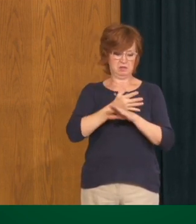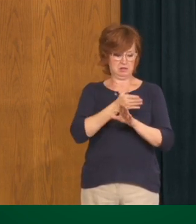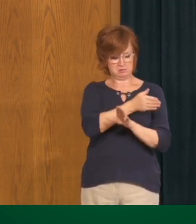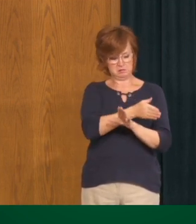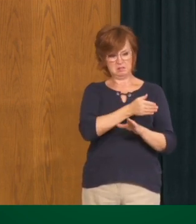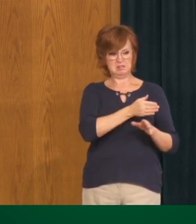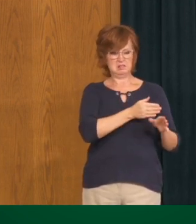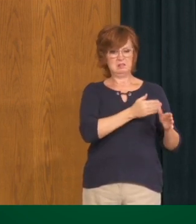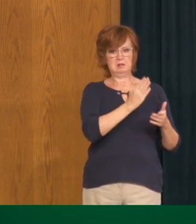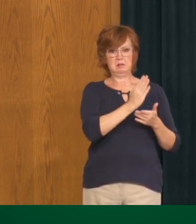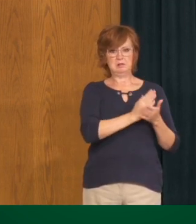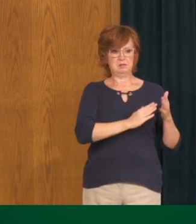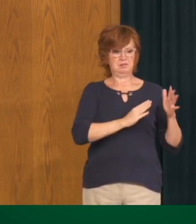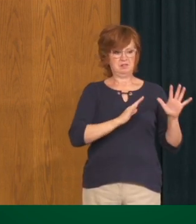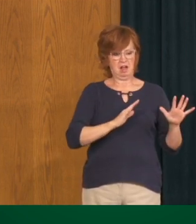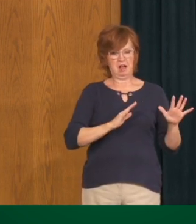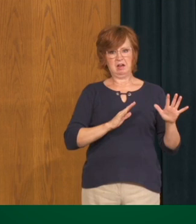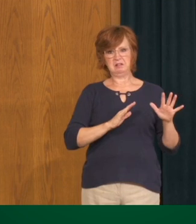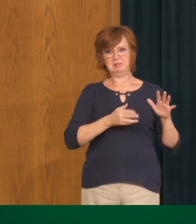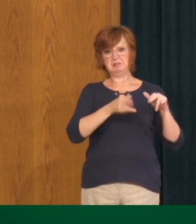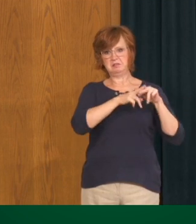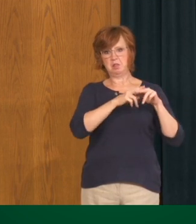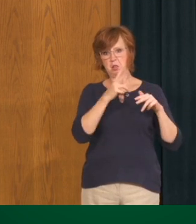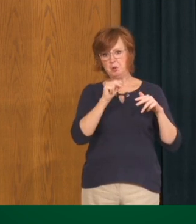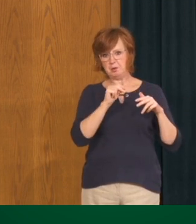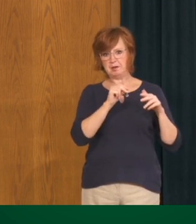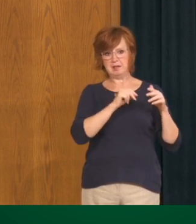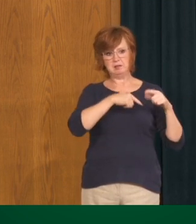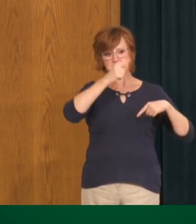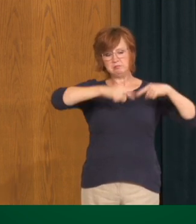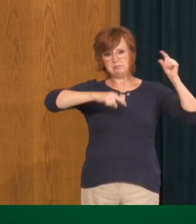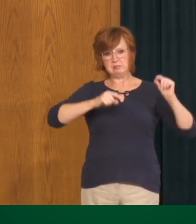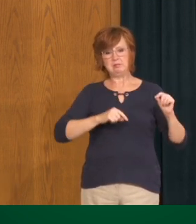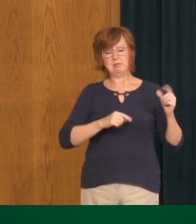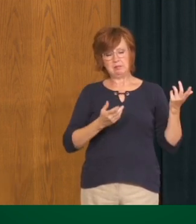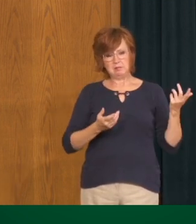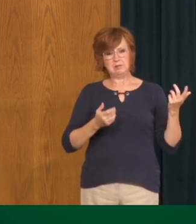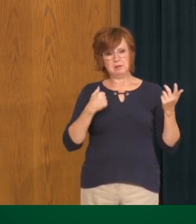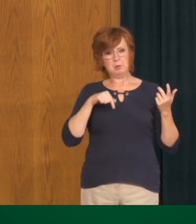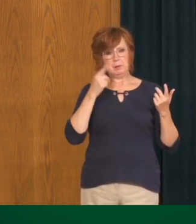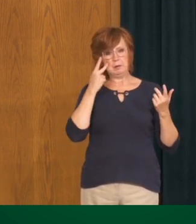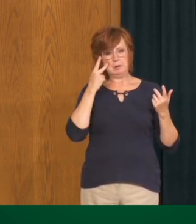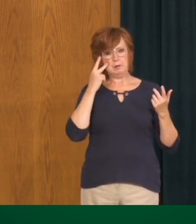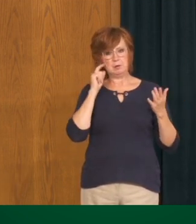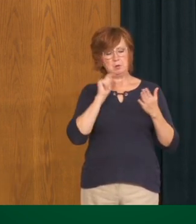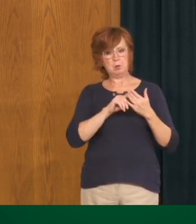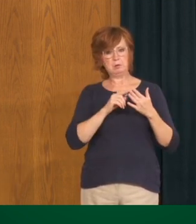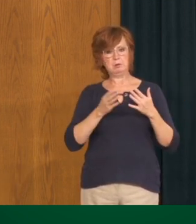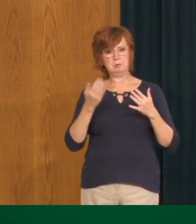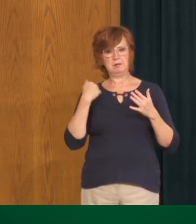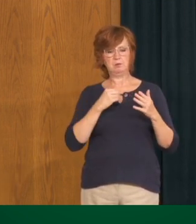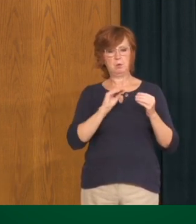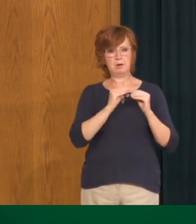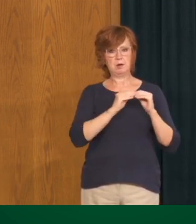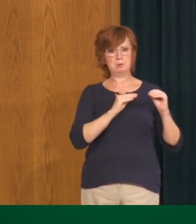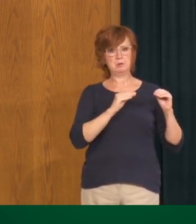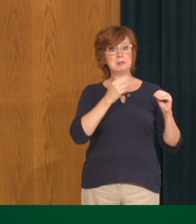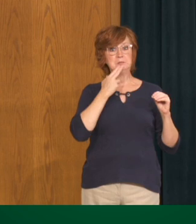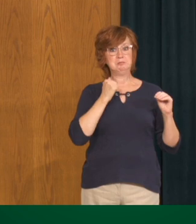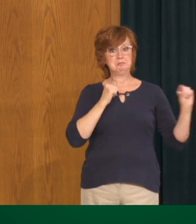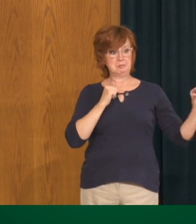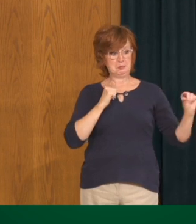low of 5 to 30. And so we are seeing a bit of a higher transmission than we had been seeing in the early part of the